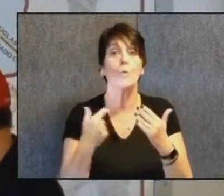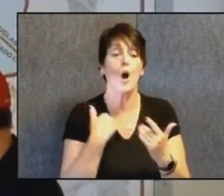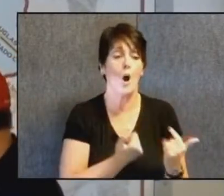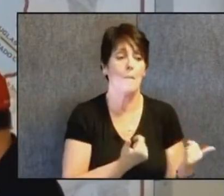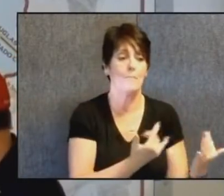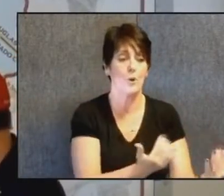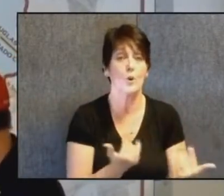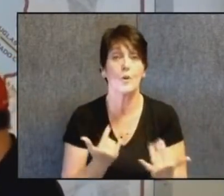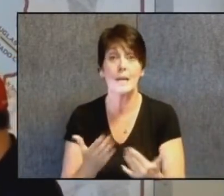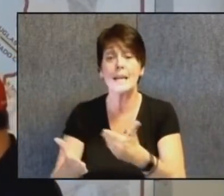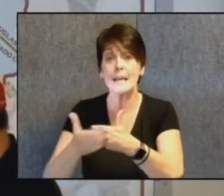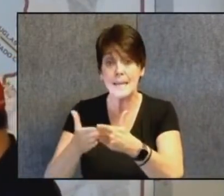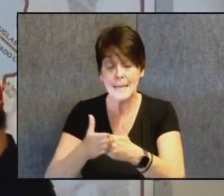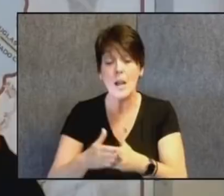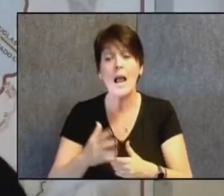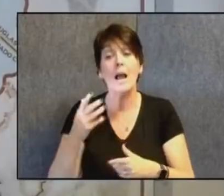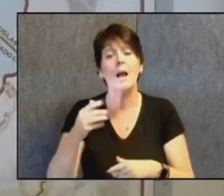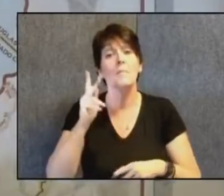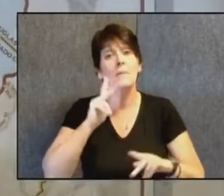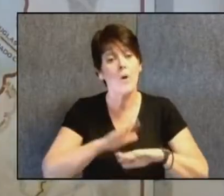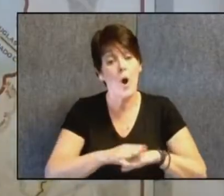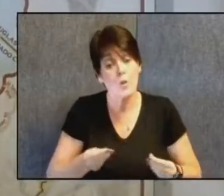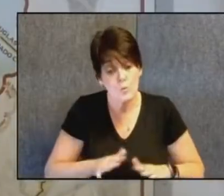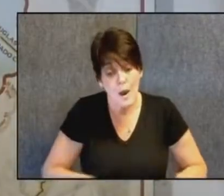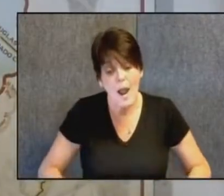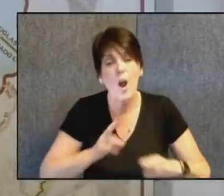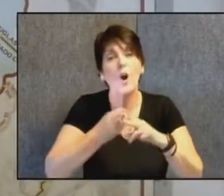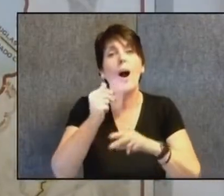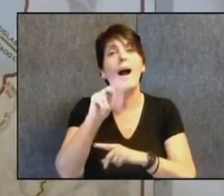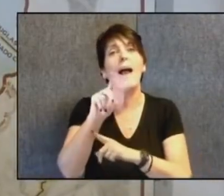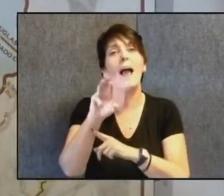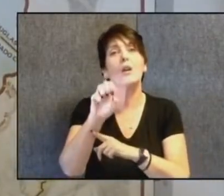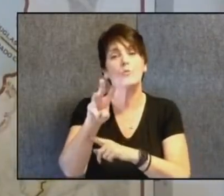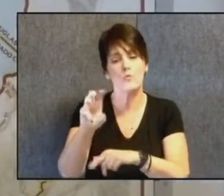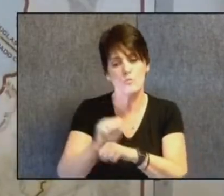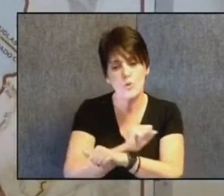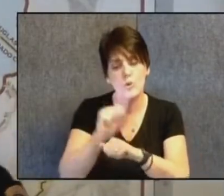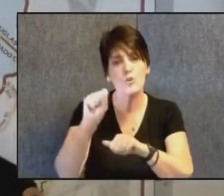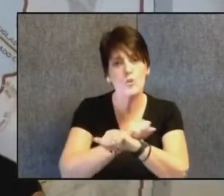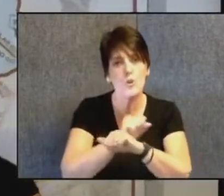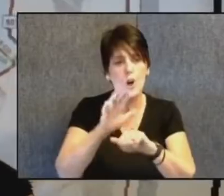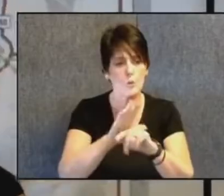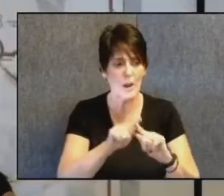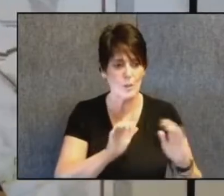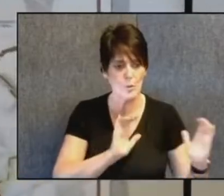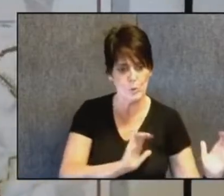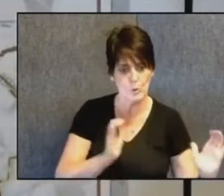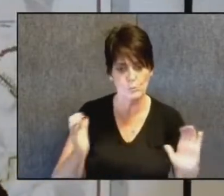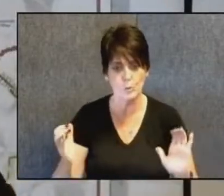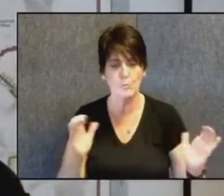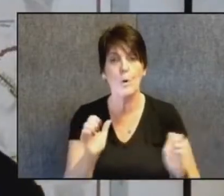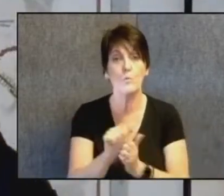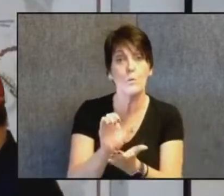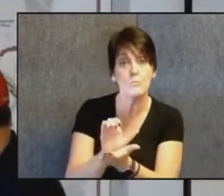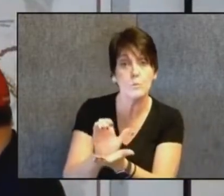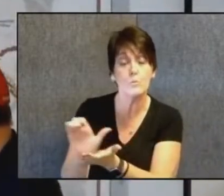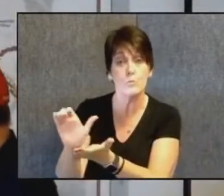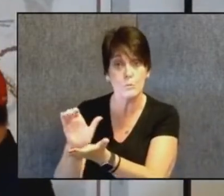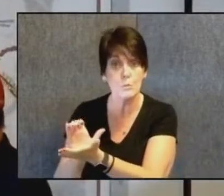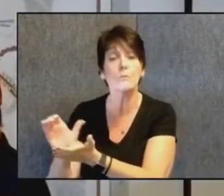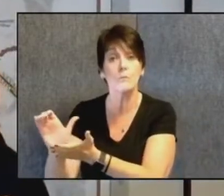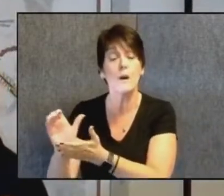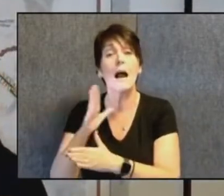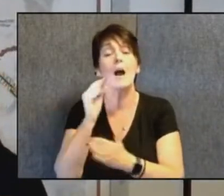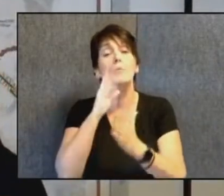next to. Hand crews have been inside the canyon here trying to piece that together today with bulldozers, and